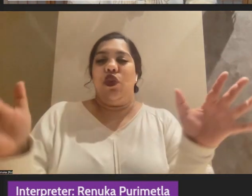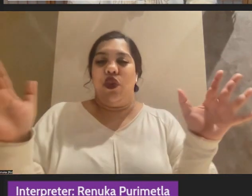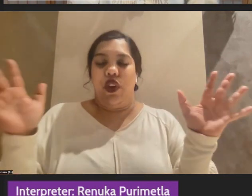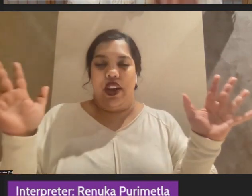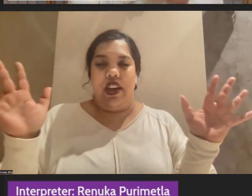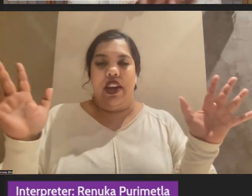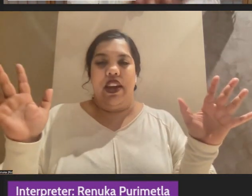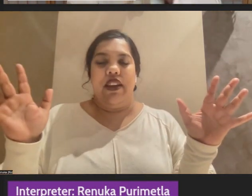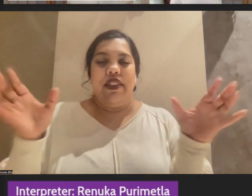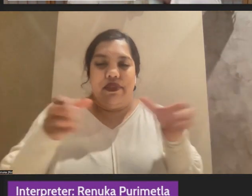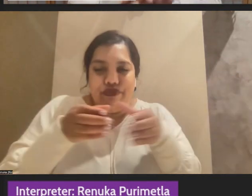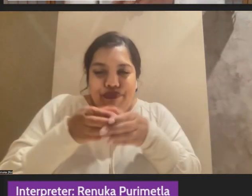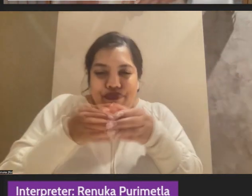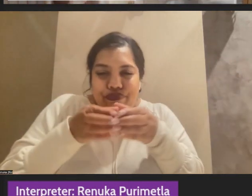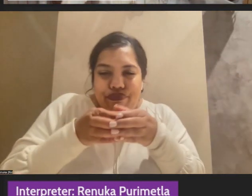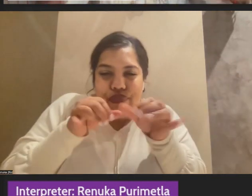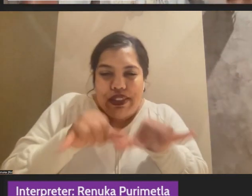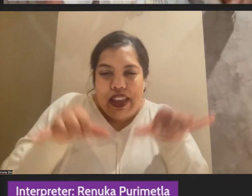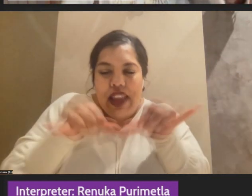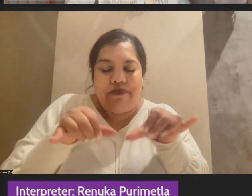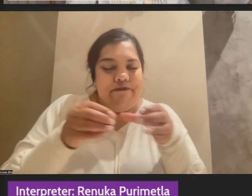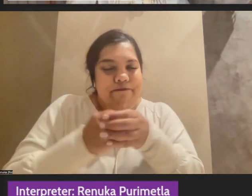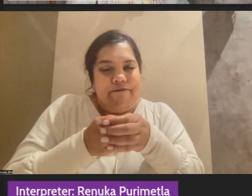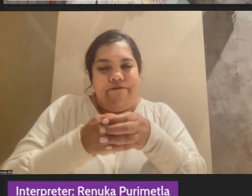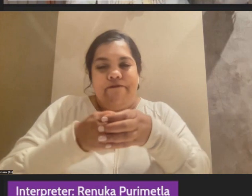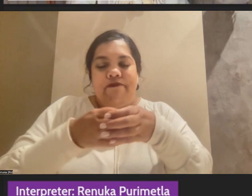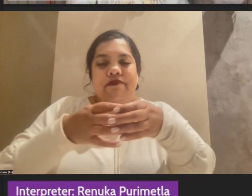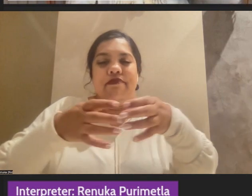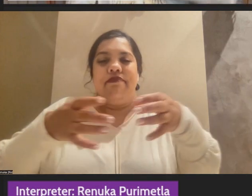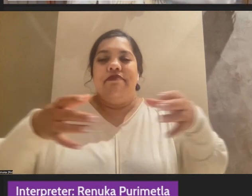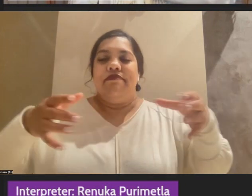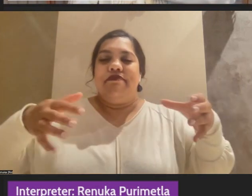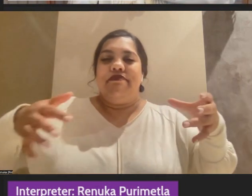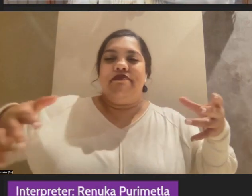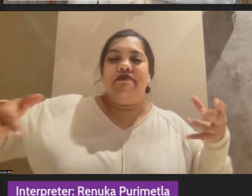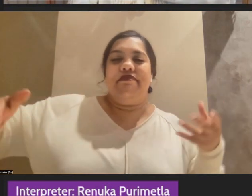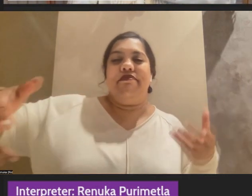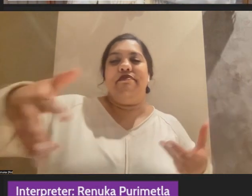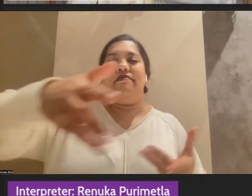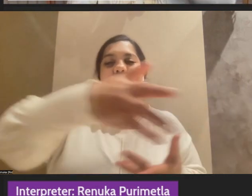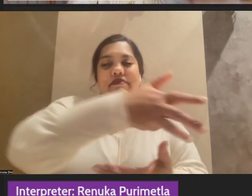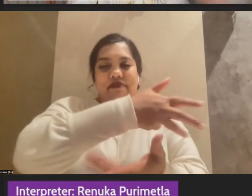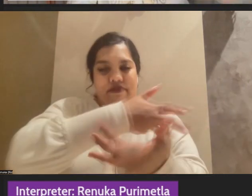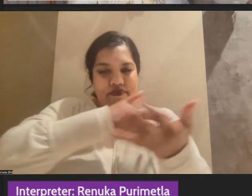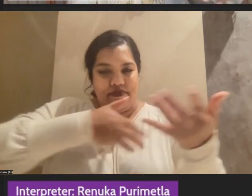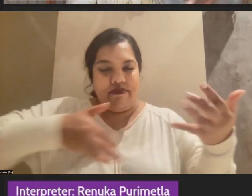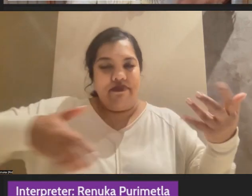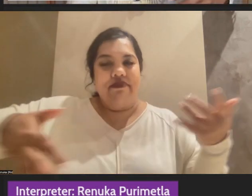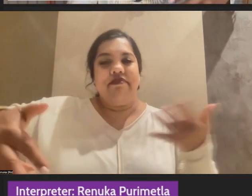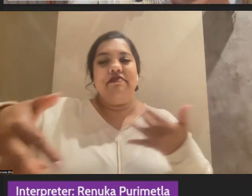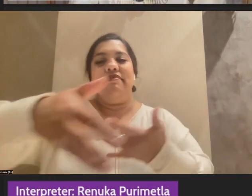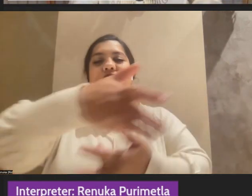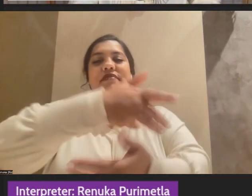beauty, a world that works for all, not just for all humans, not just for